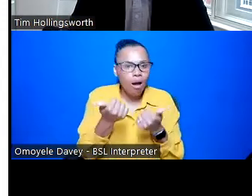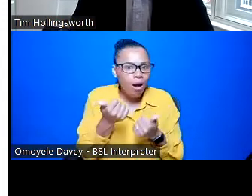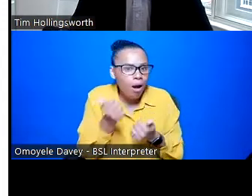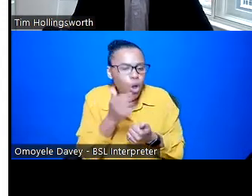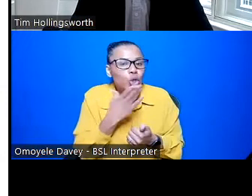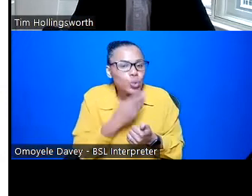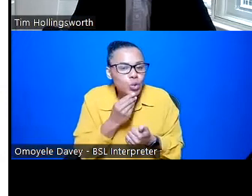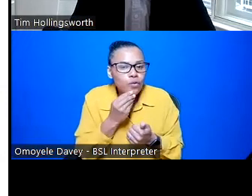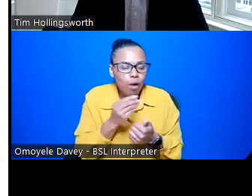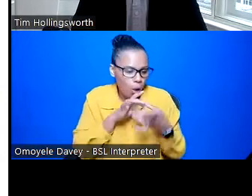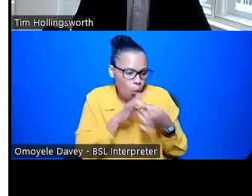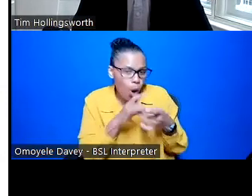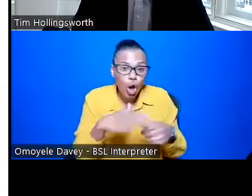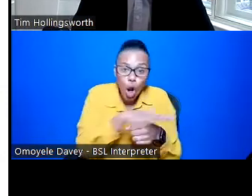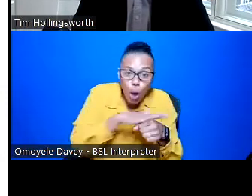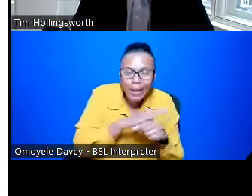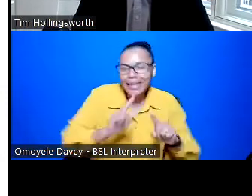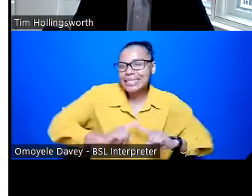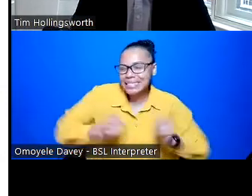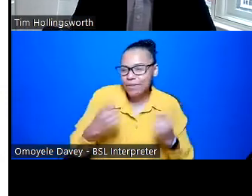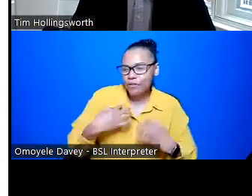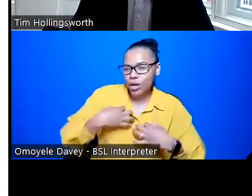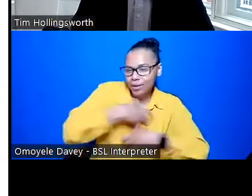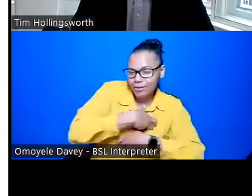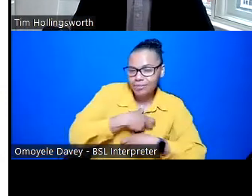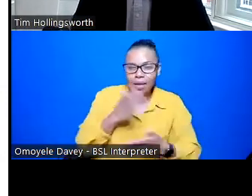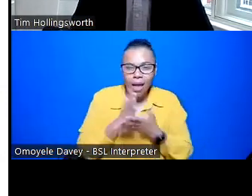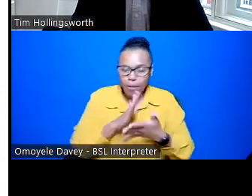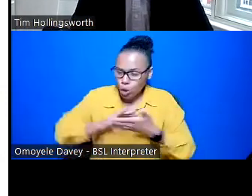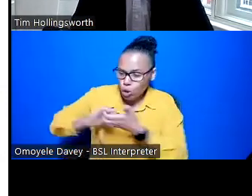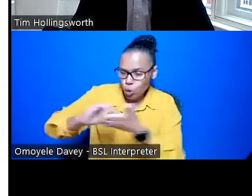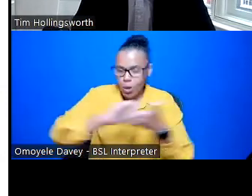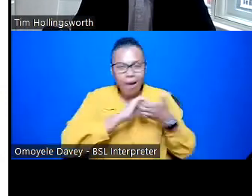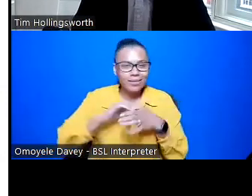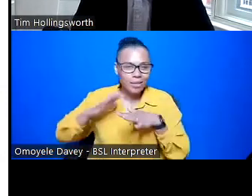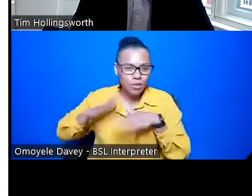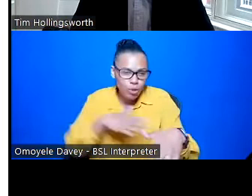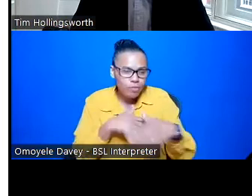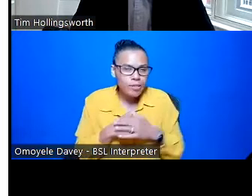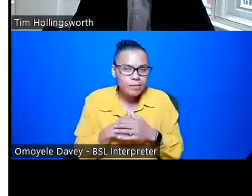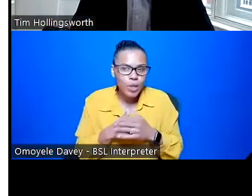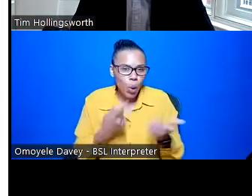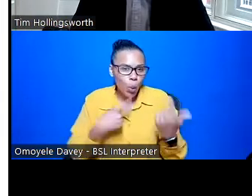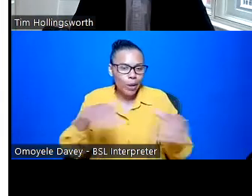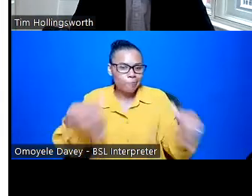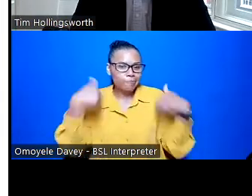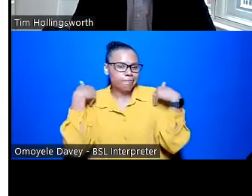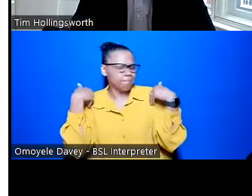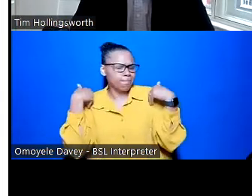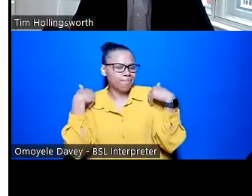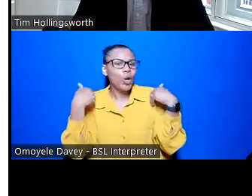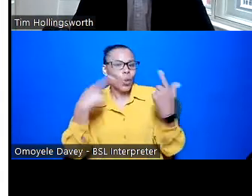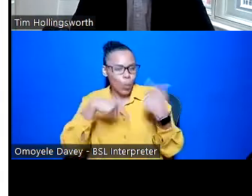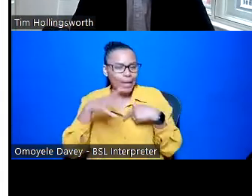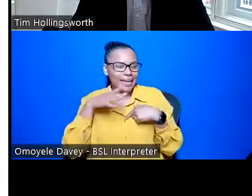big tranche of our implementation of Uniting the Movement is the belief that we need to meet people where they're at. And our lessons from our